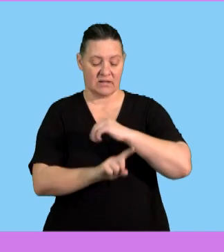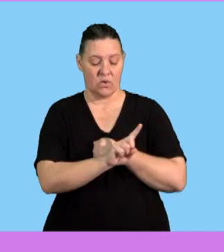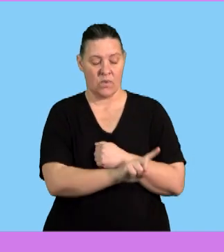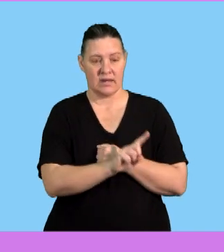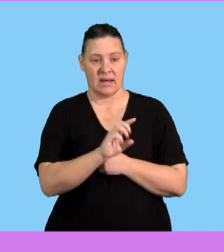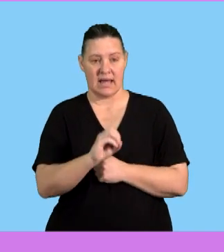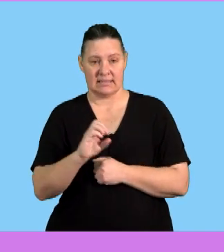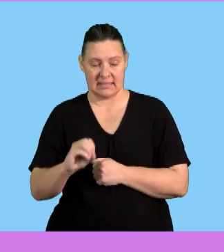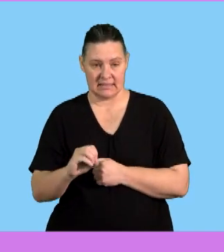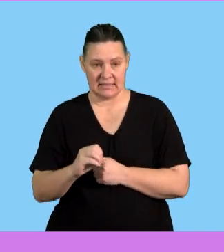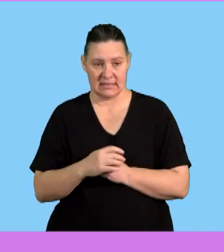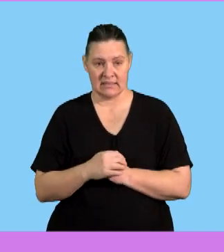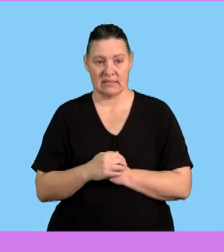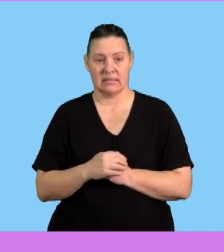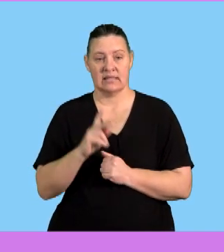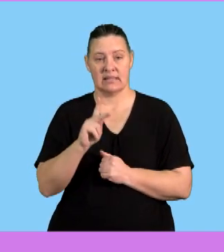by 100